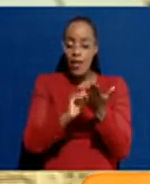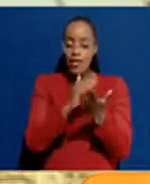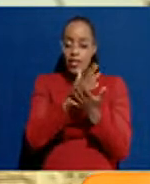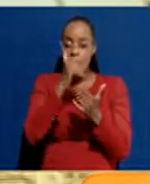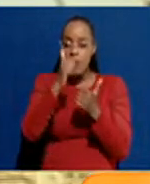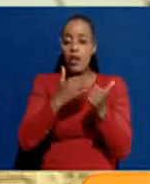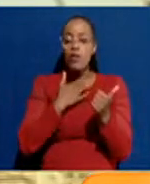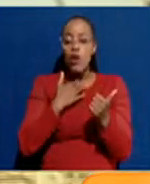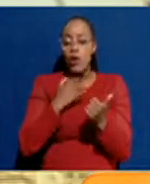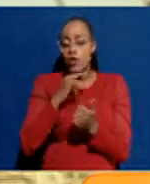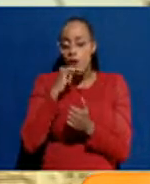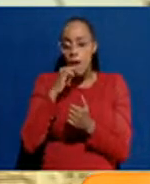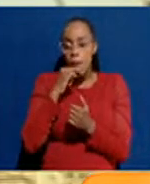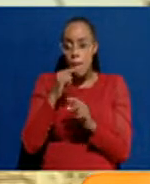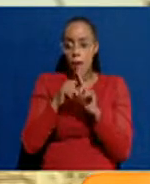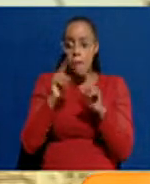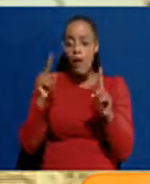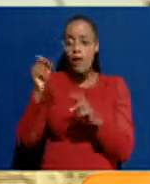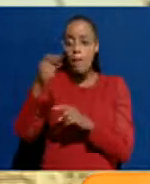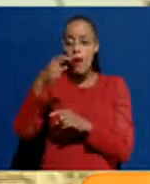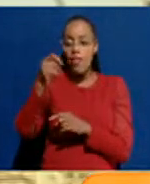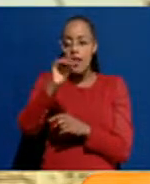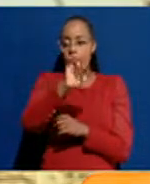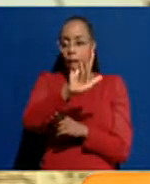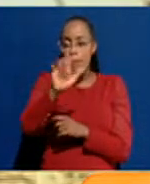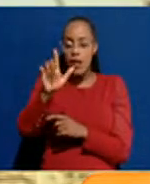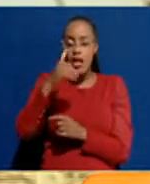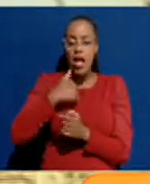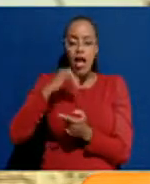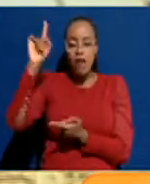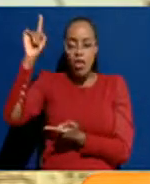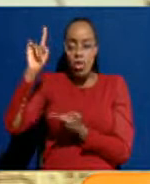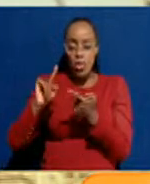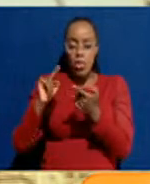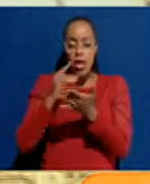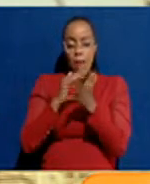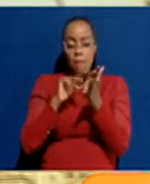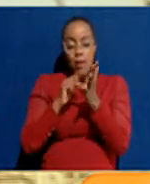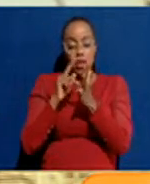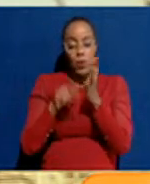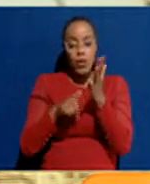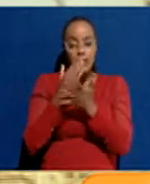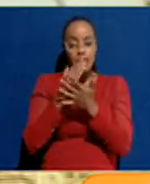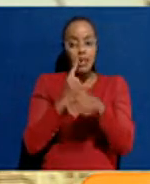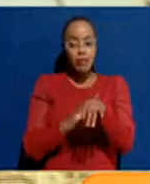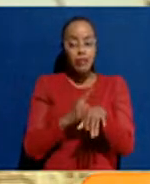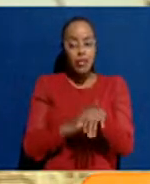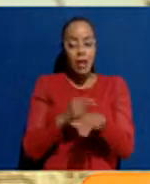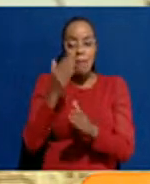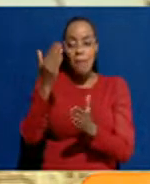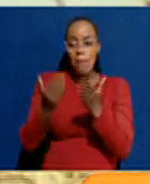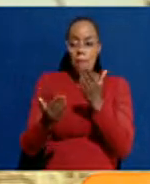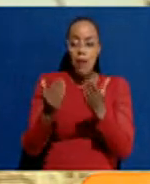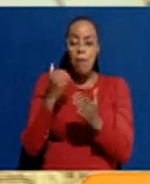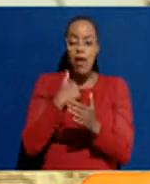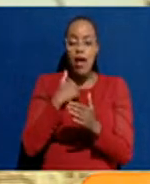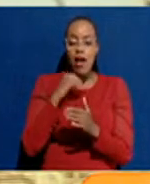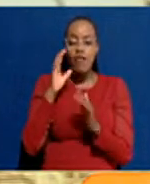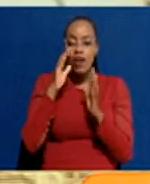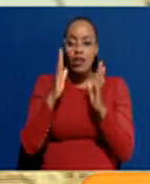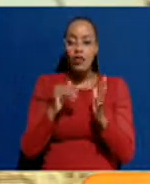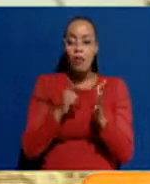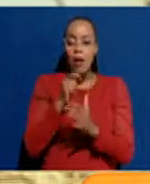know, though in their monthly bill, there is a reduction. Okay. So at times, you may have consumers complaining